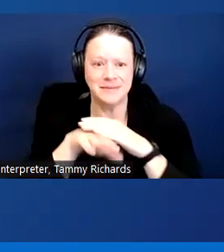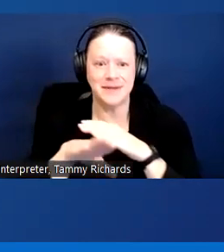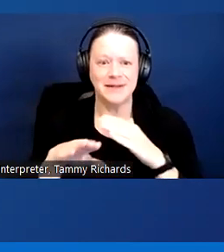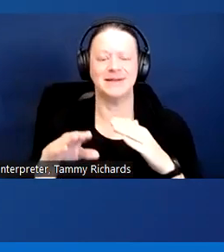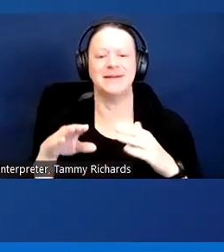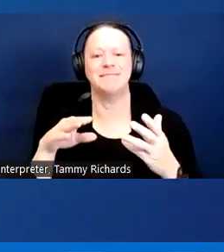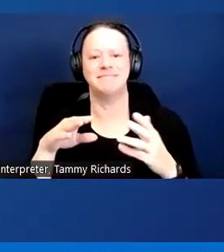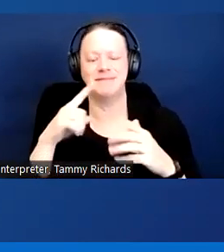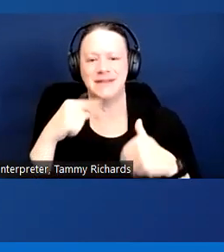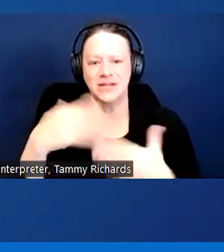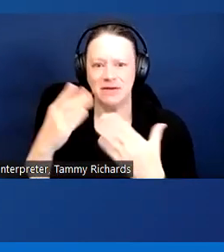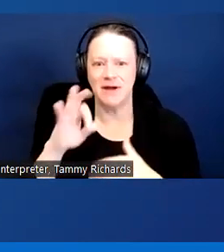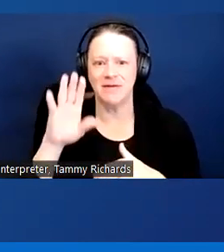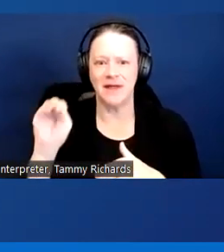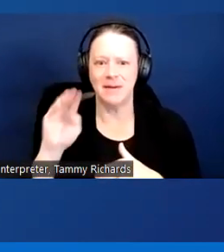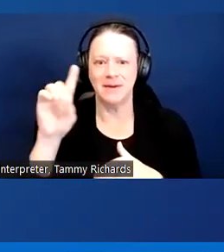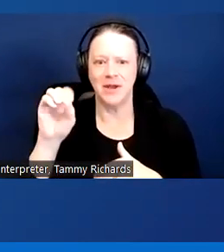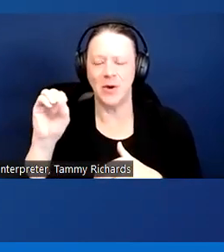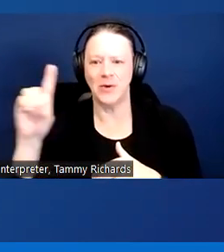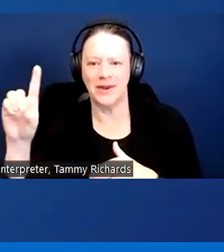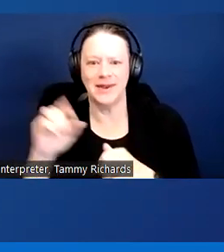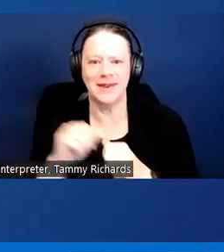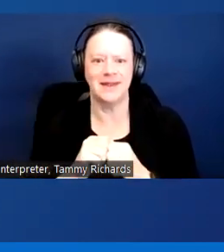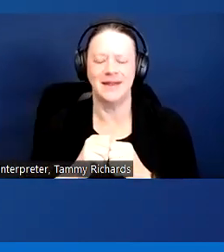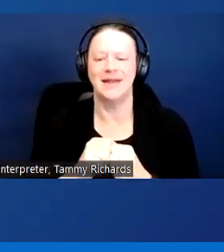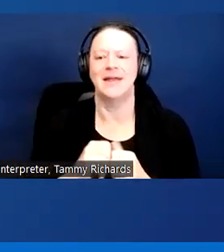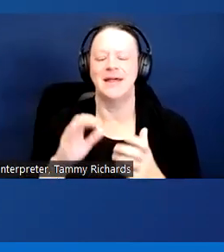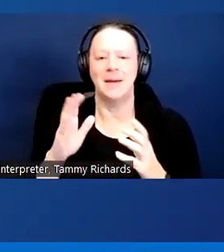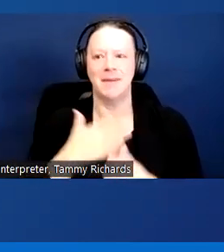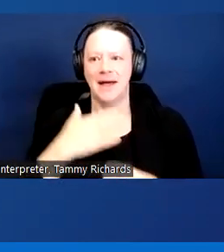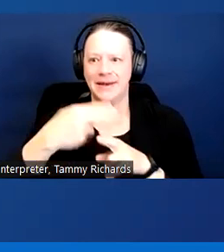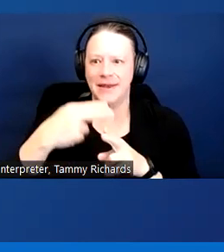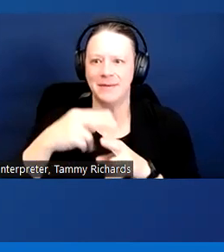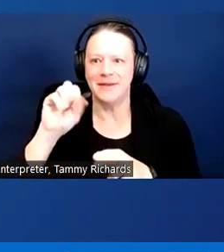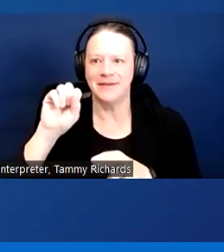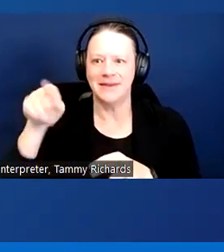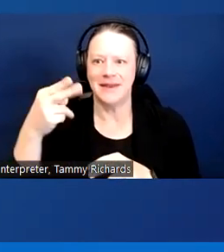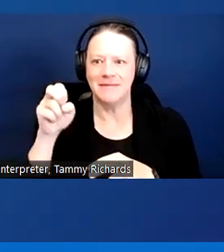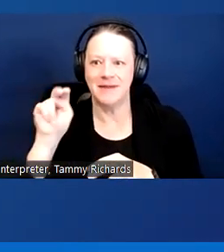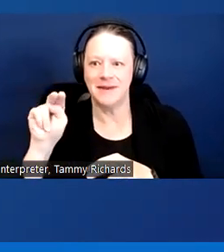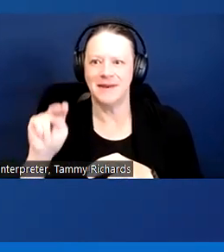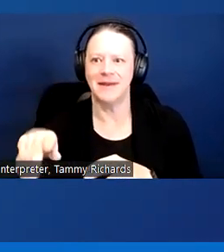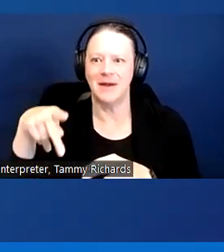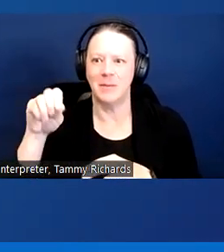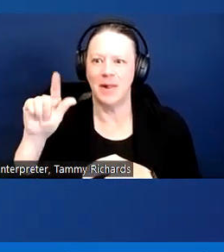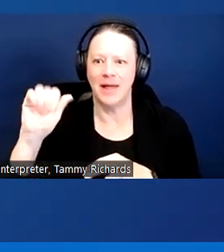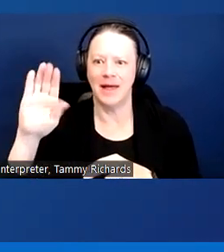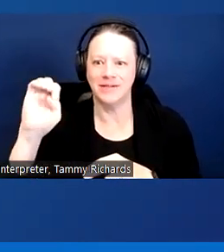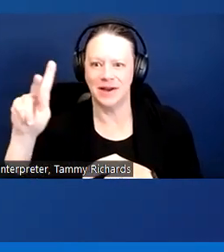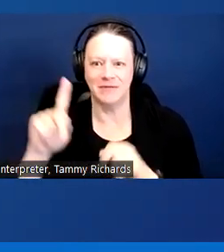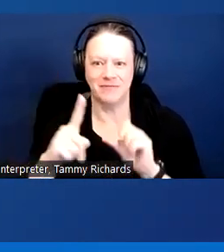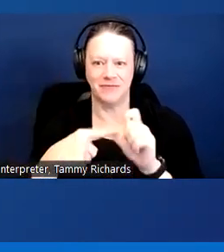Assistance Program. My name is Stephen Polacek. First, we'll take care of the normal housekeeping items today.